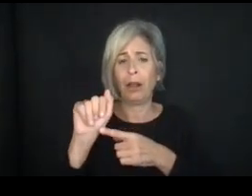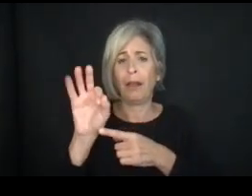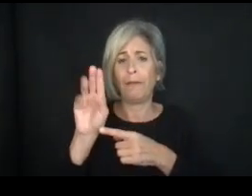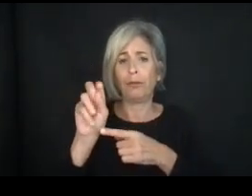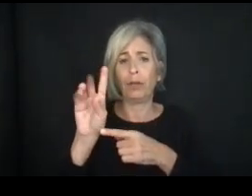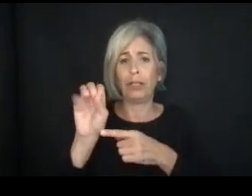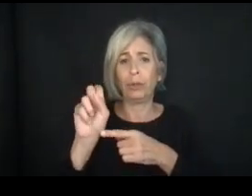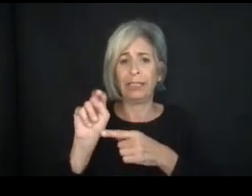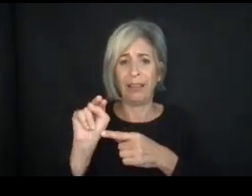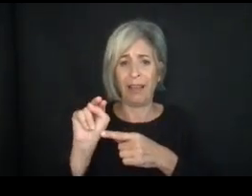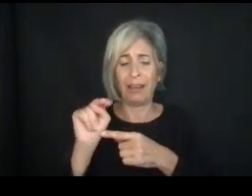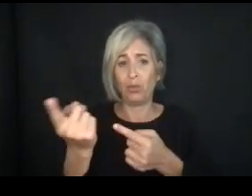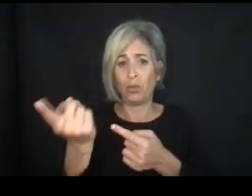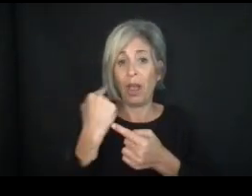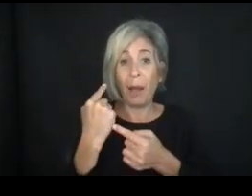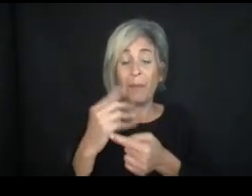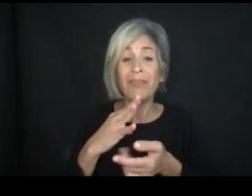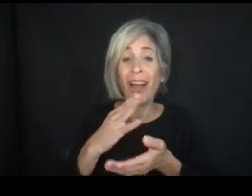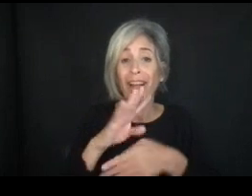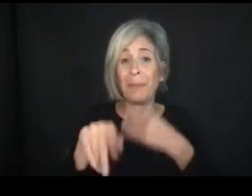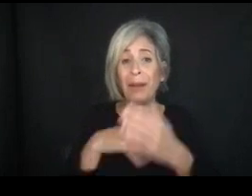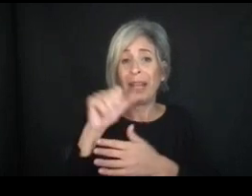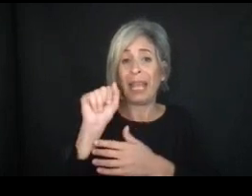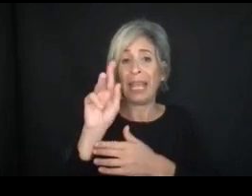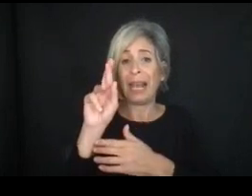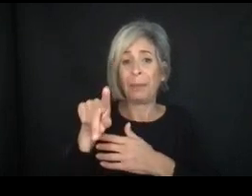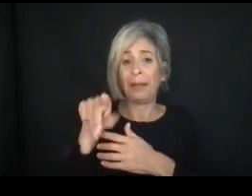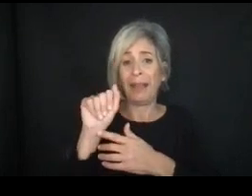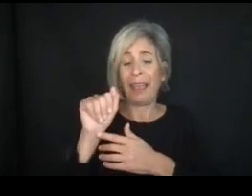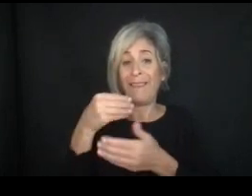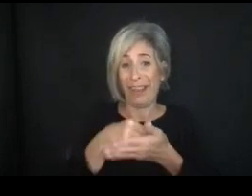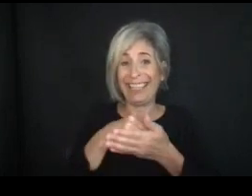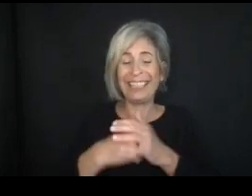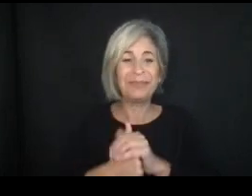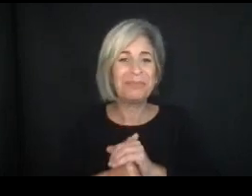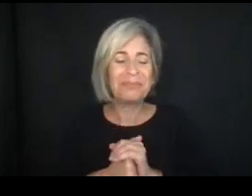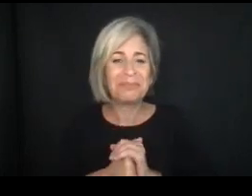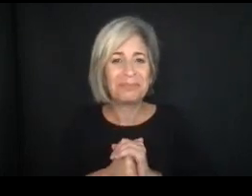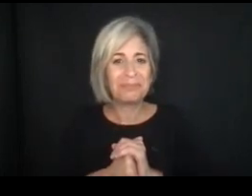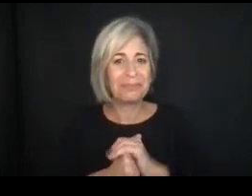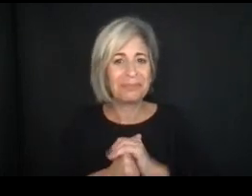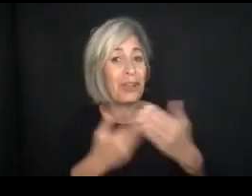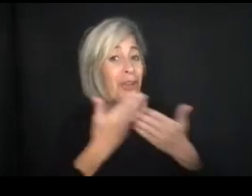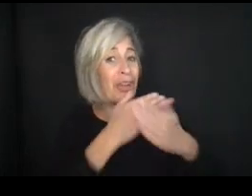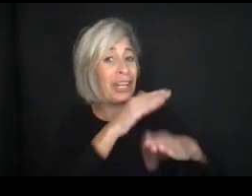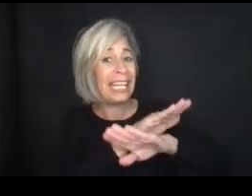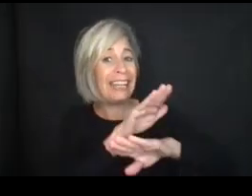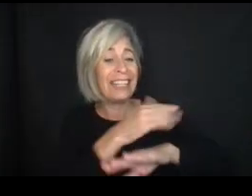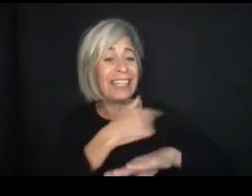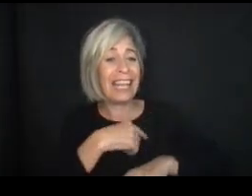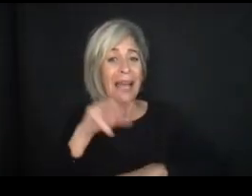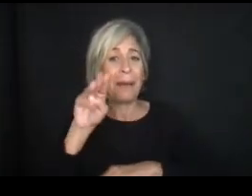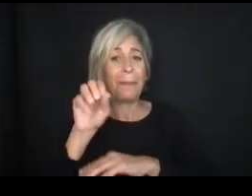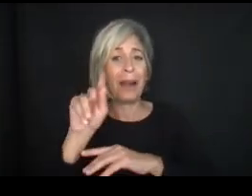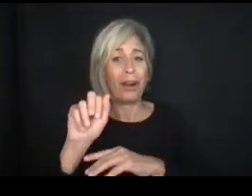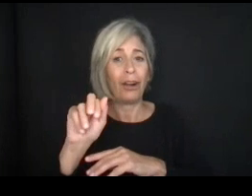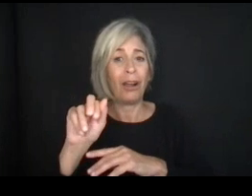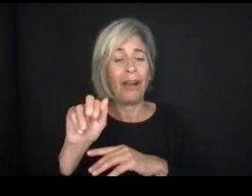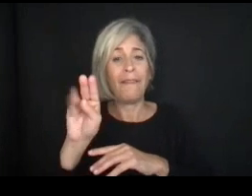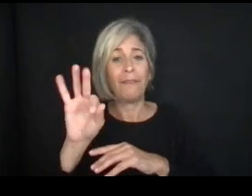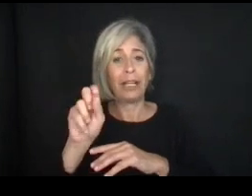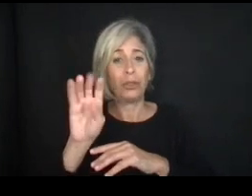Fredrickson to come up and talk to you about the ARP funding. Good evening. My name is Mara Fredrickson. I'm the Director of